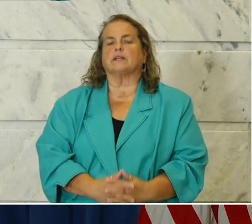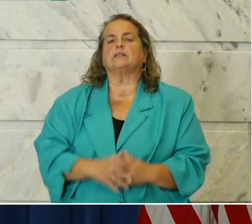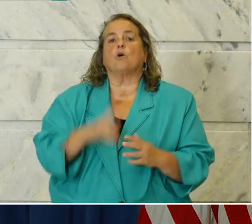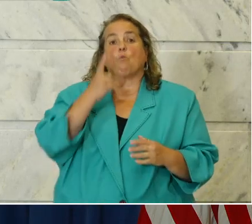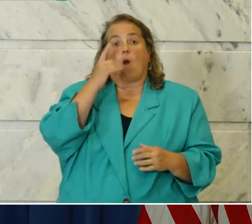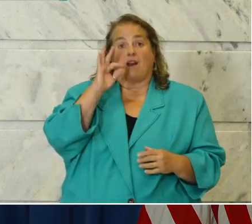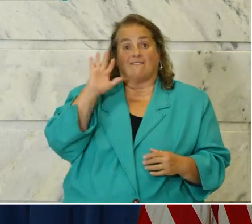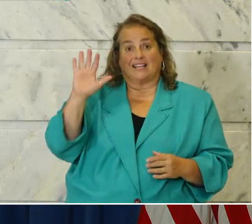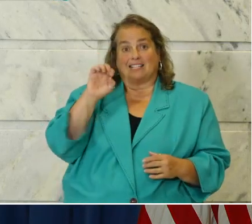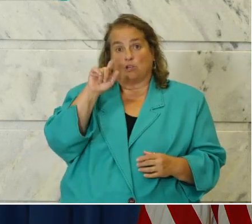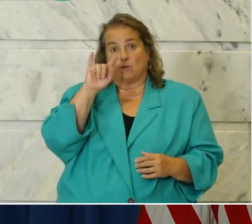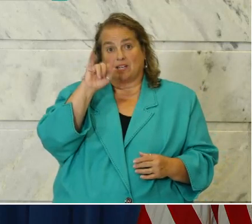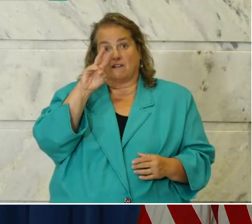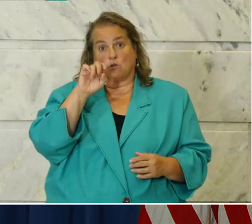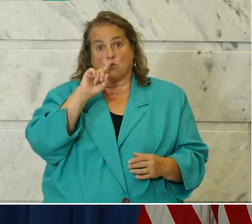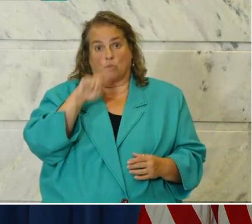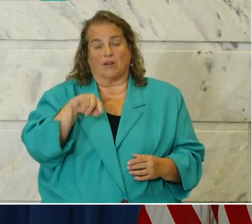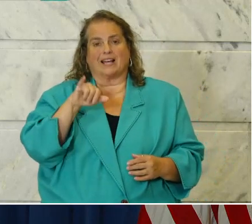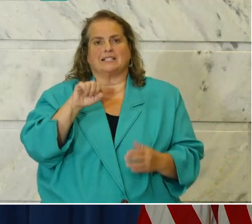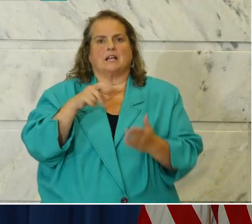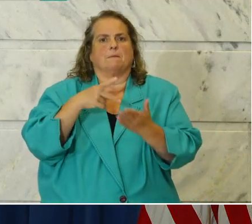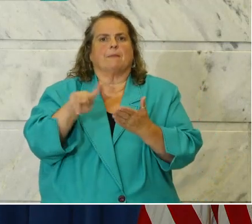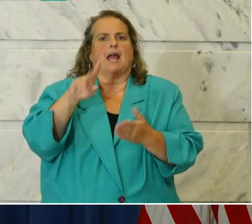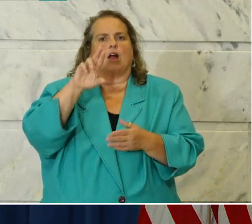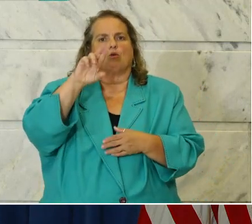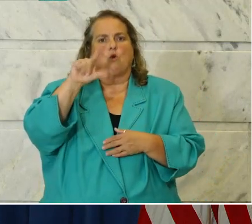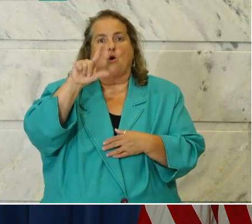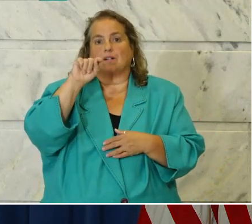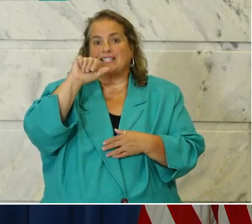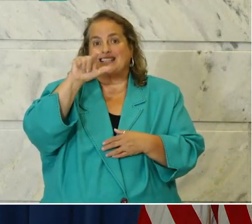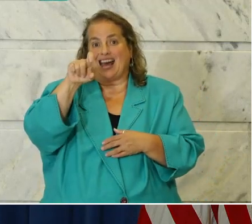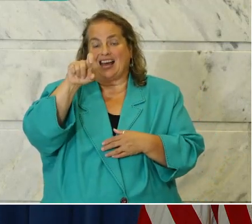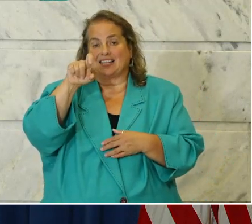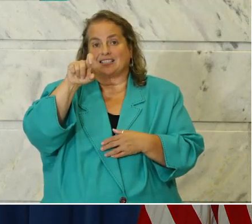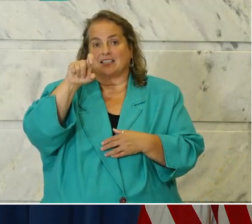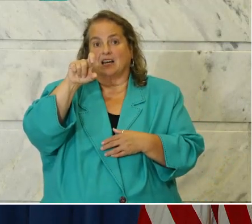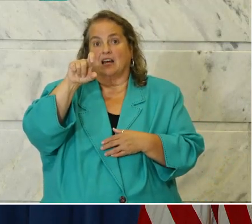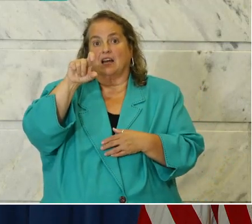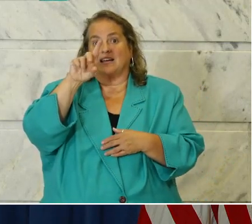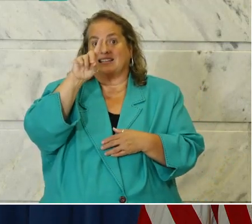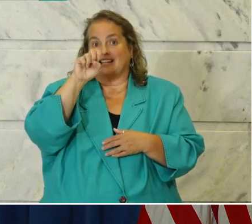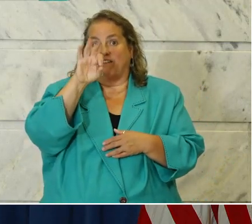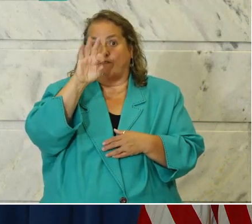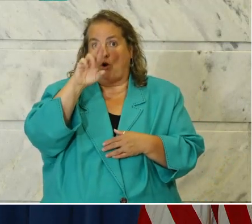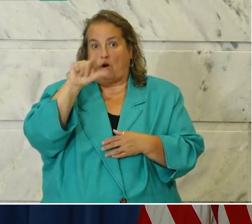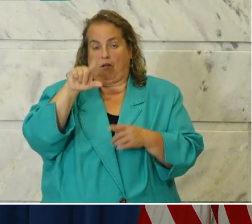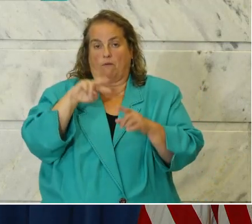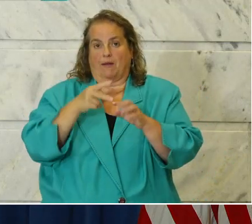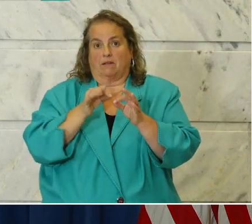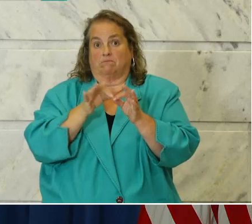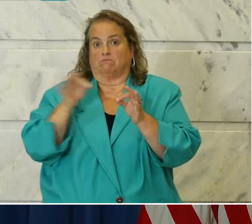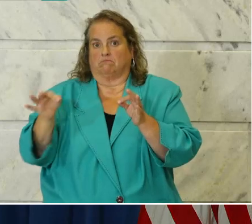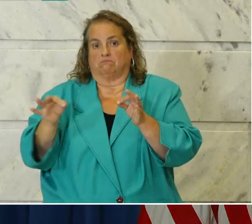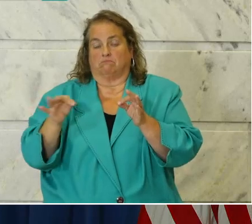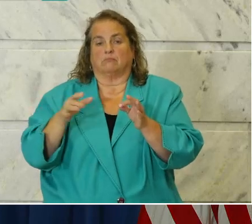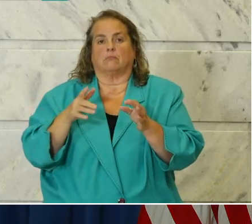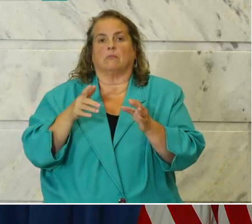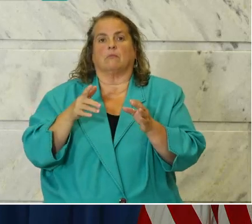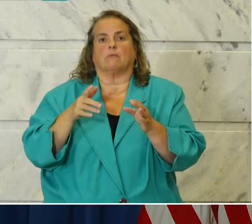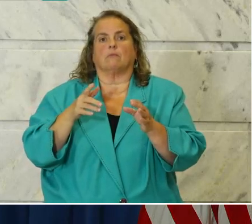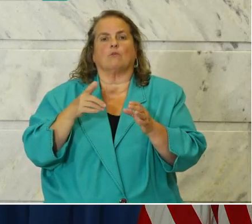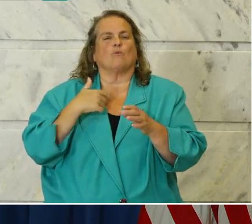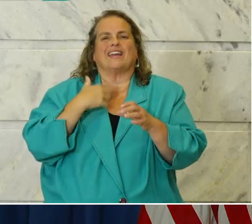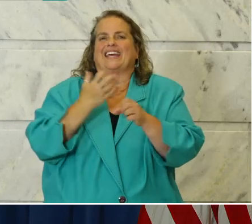I haven't read and analyzed the payroll tax deferral part of the executive orders. What I will say is we're getting lots of